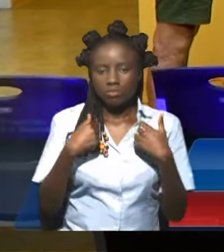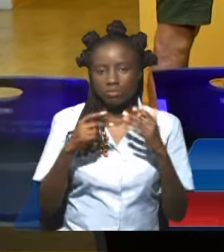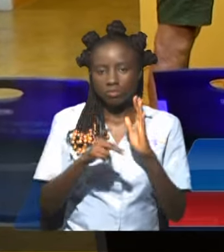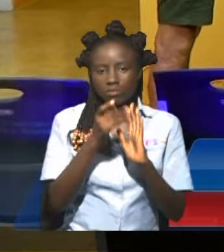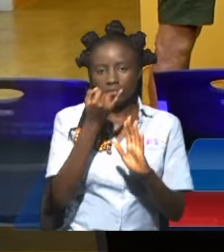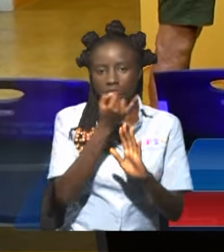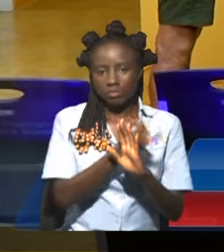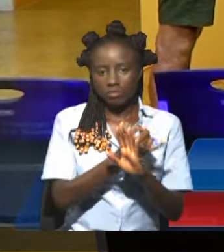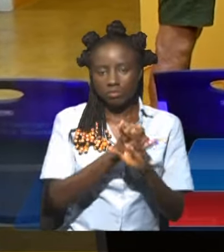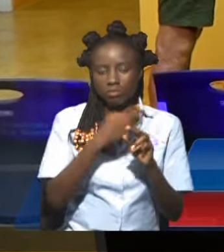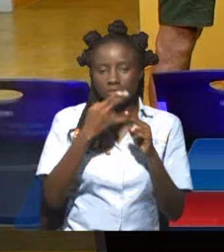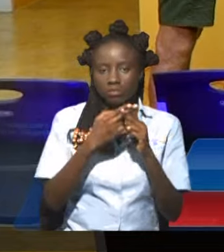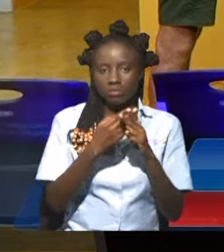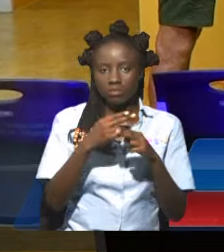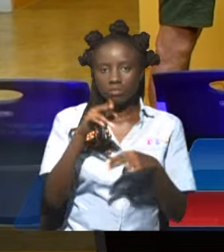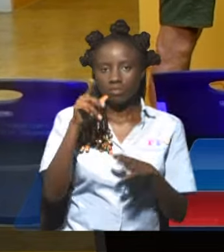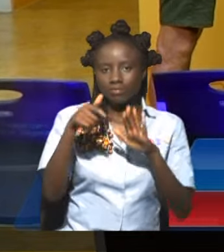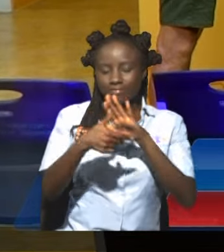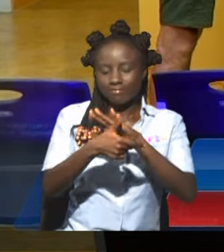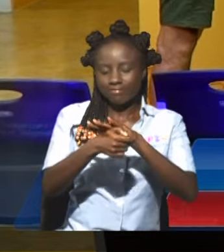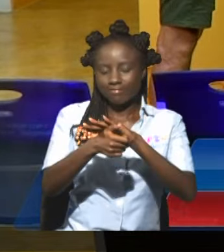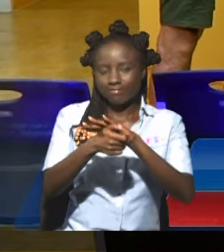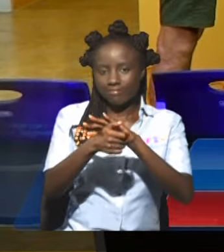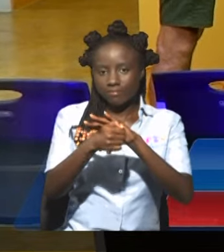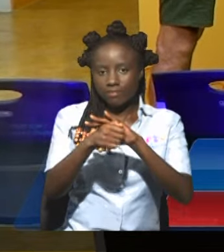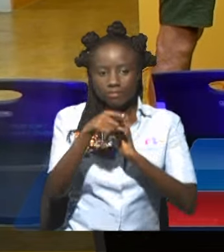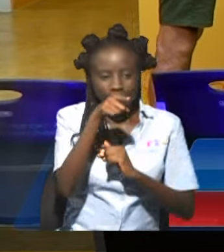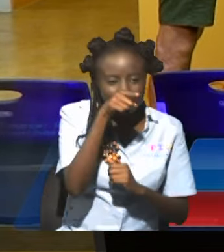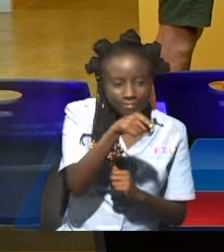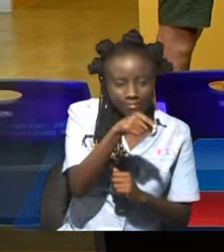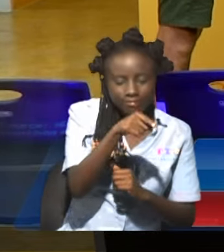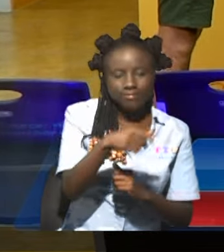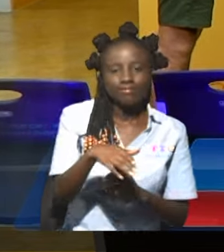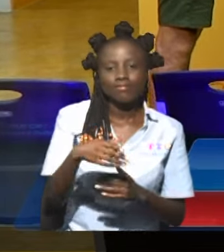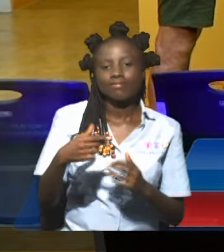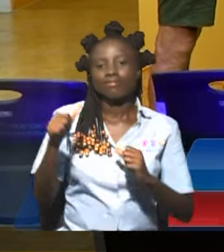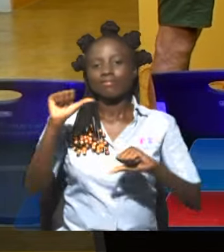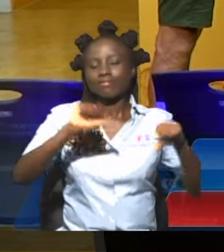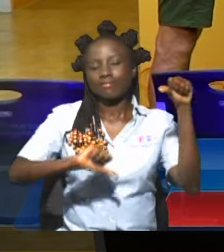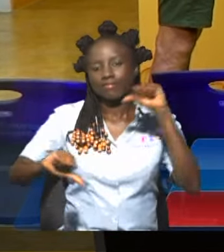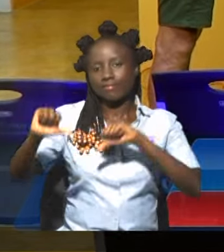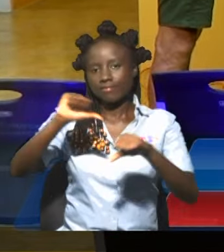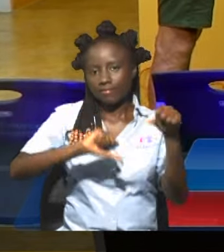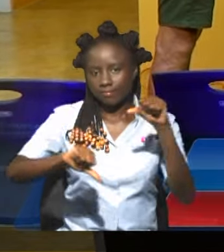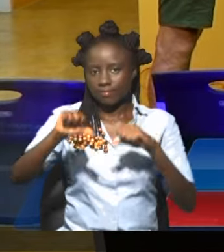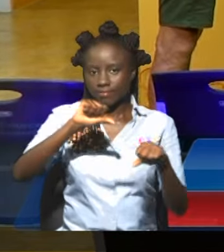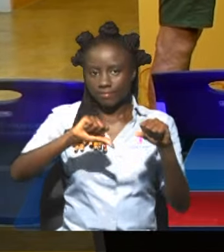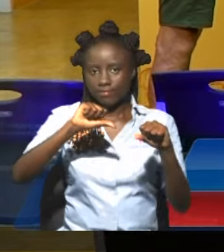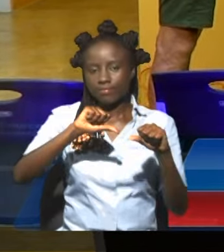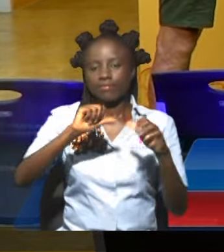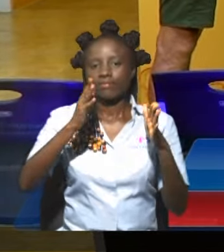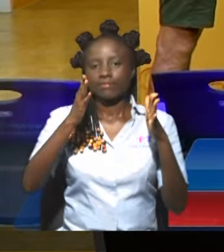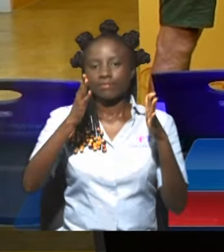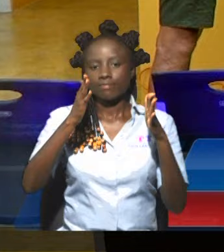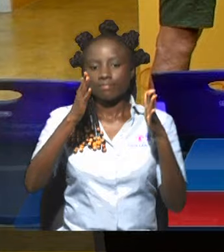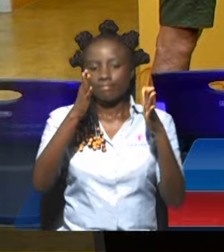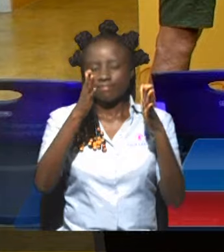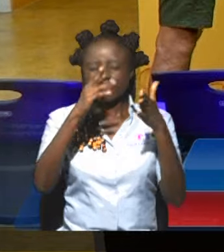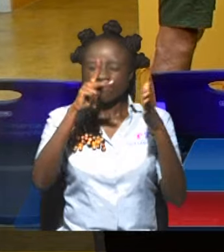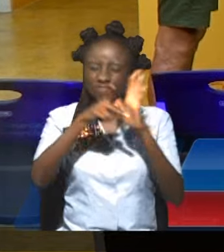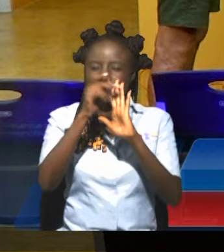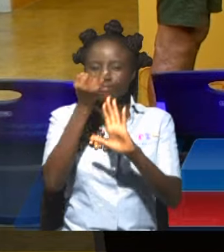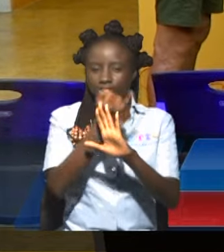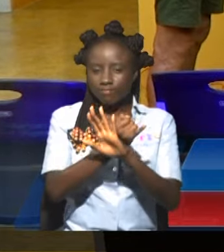we're running called the Turtle Spotter Challenge. This is a citizen science project where we are hoping to partner